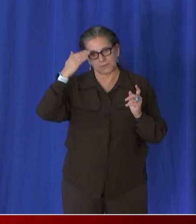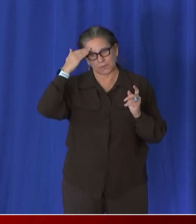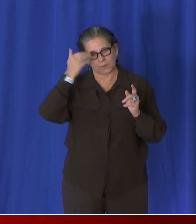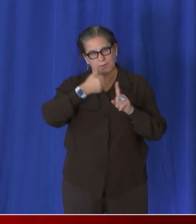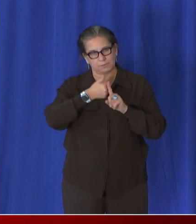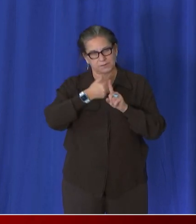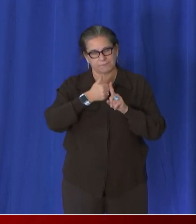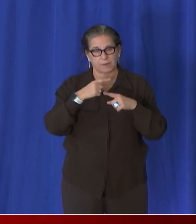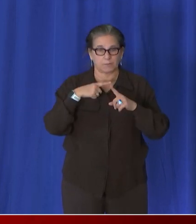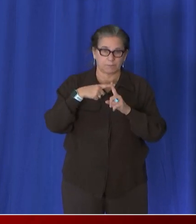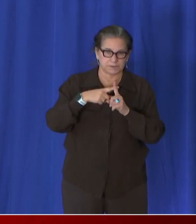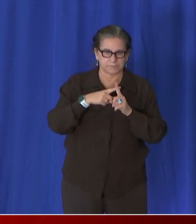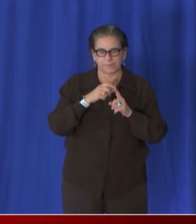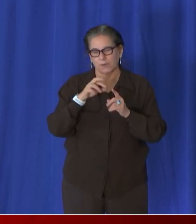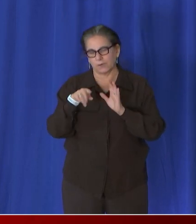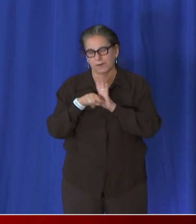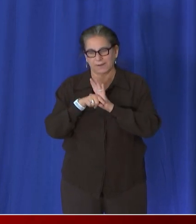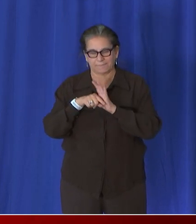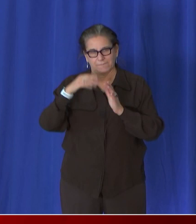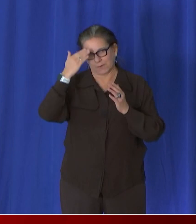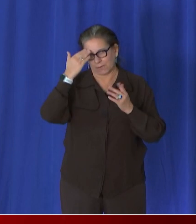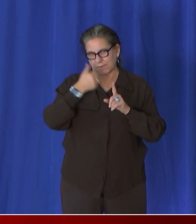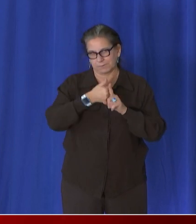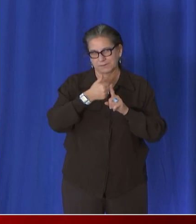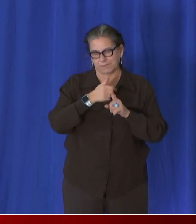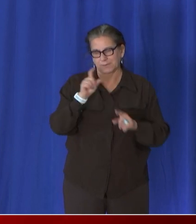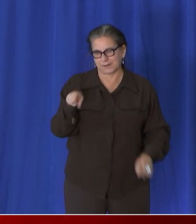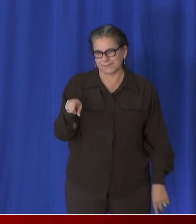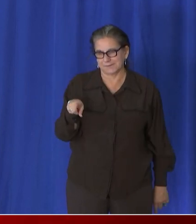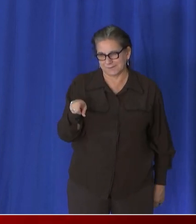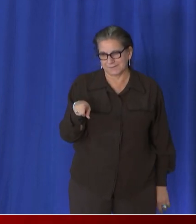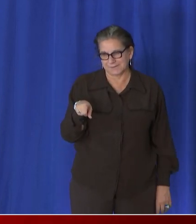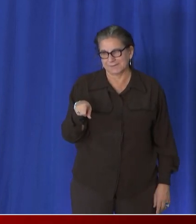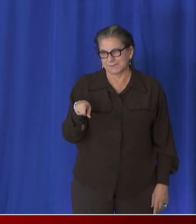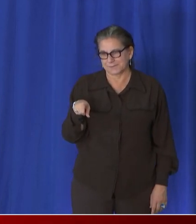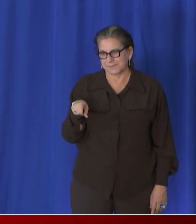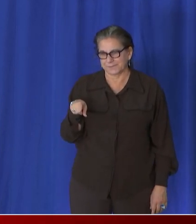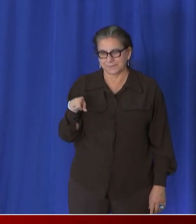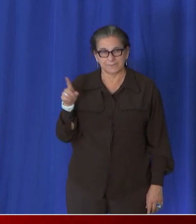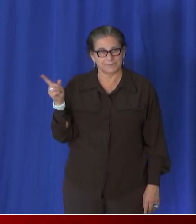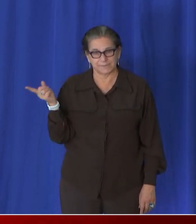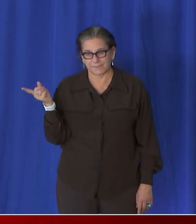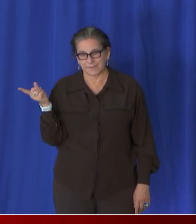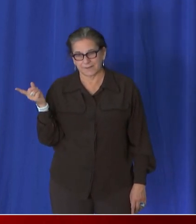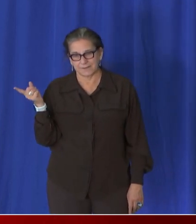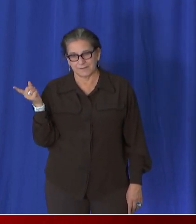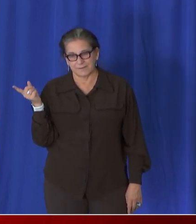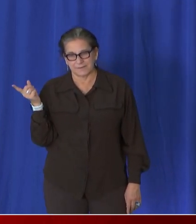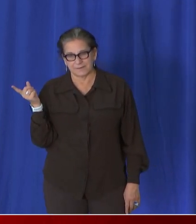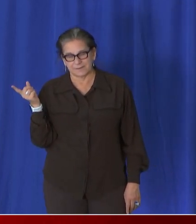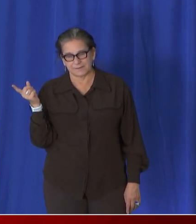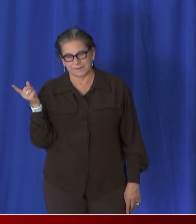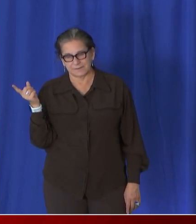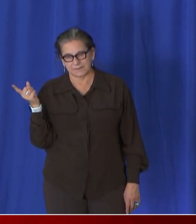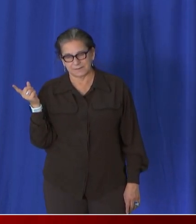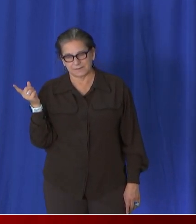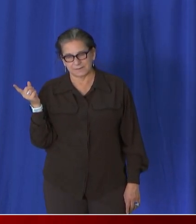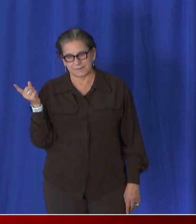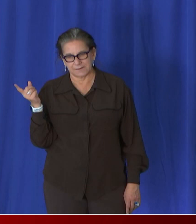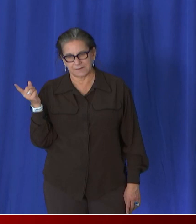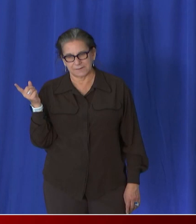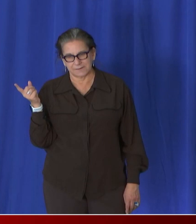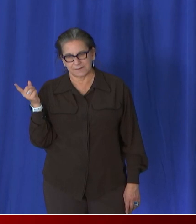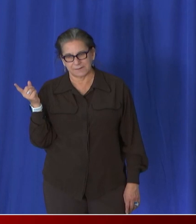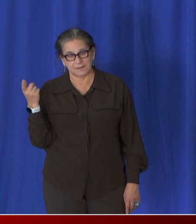Thank you. And then is DC tracking boosted versus unboosted breakthrough cases? And can you say anything at this point about what you're learning from